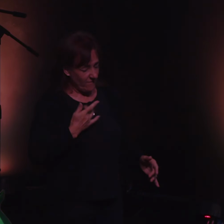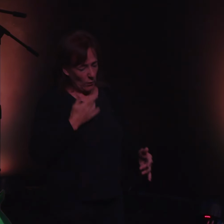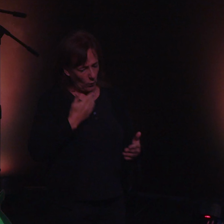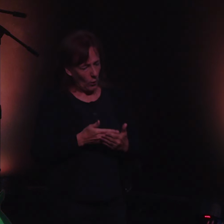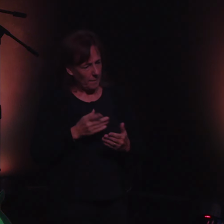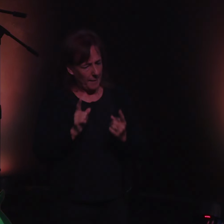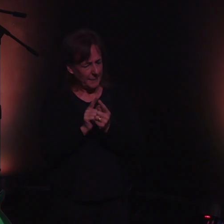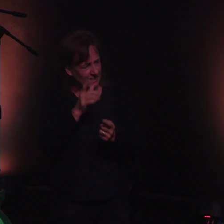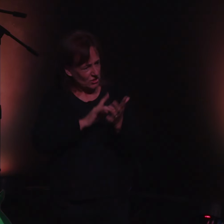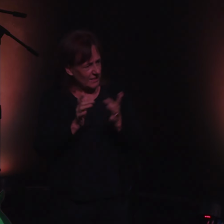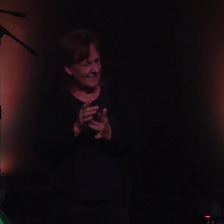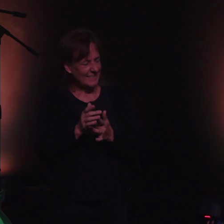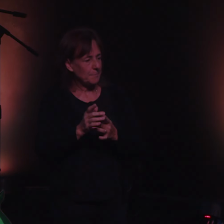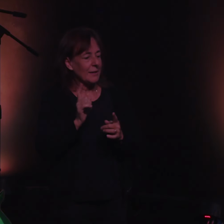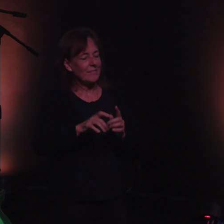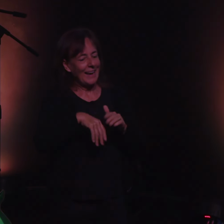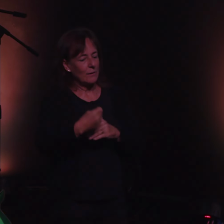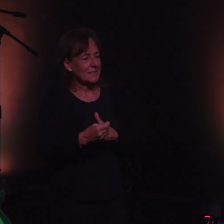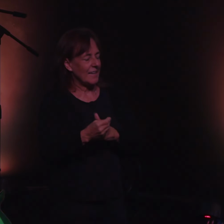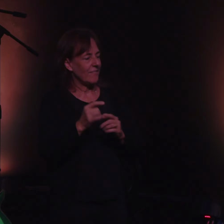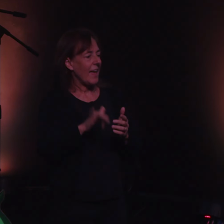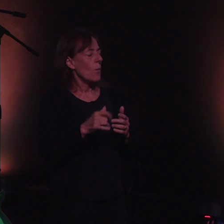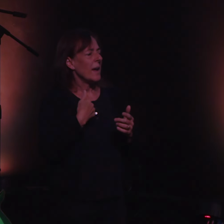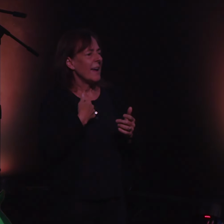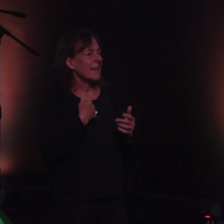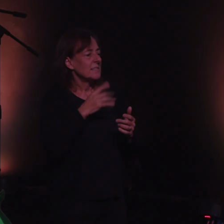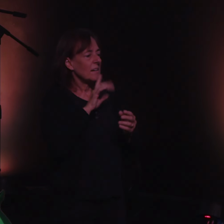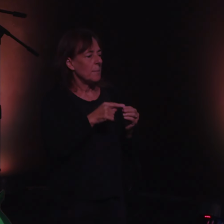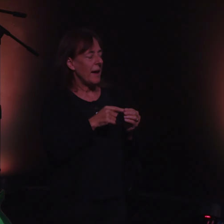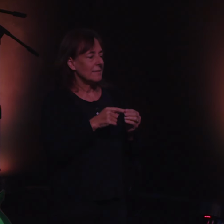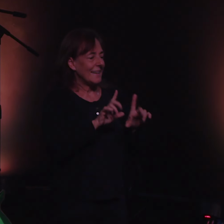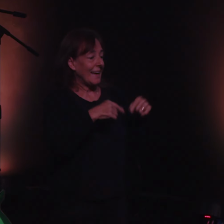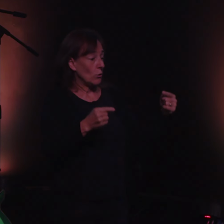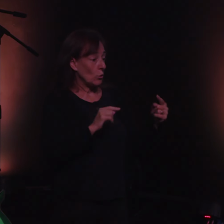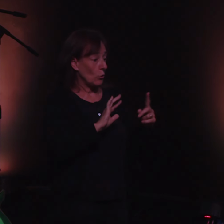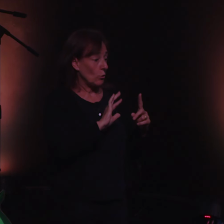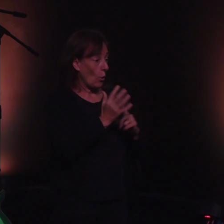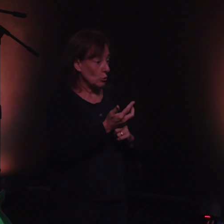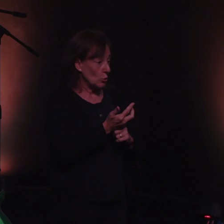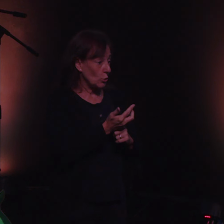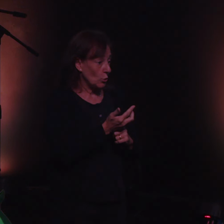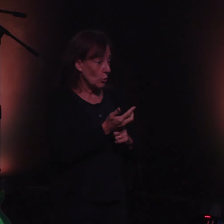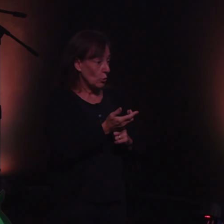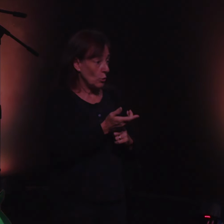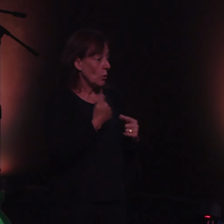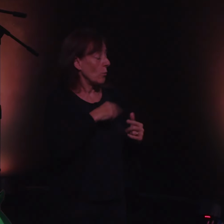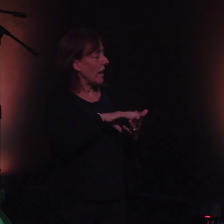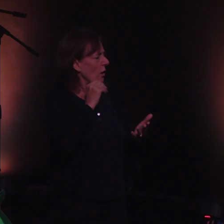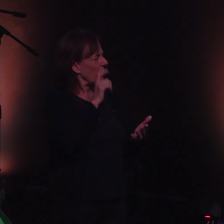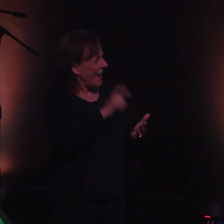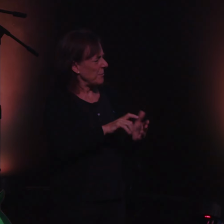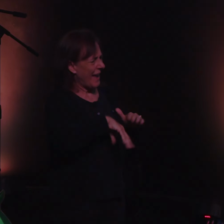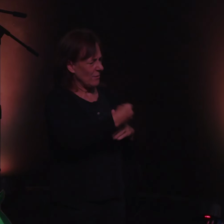And Jesus is like, "You got to get outside of that." We just went through a series called Countercultural, where we learned that we have